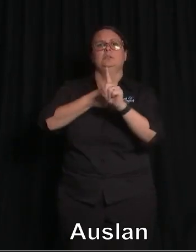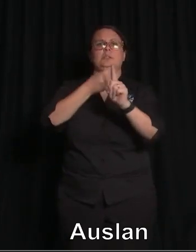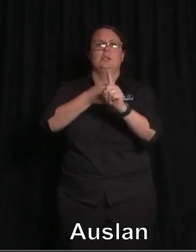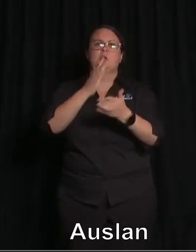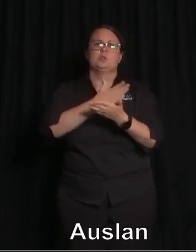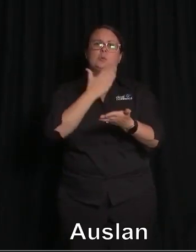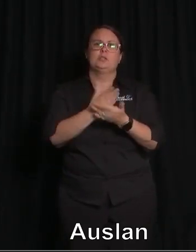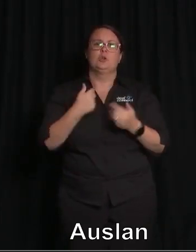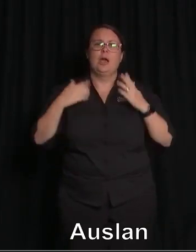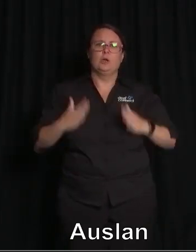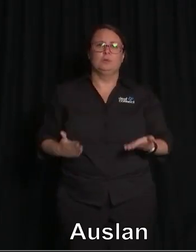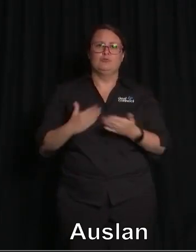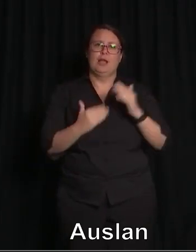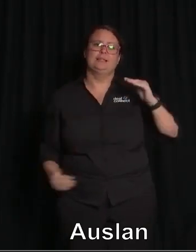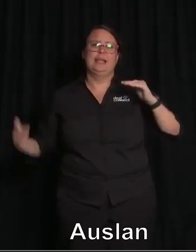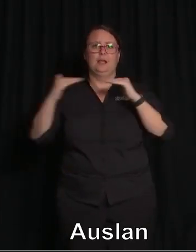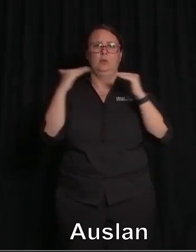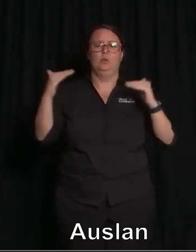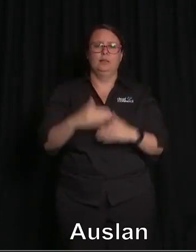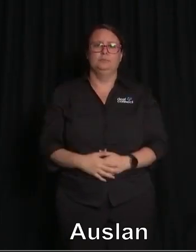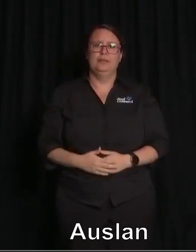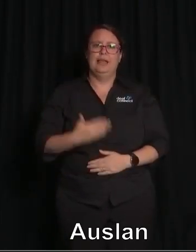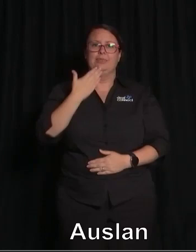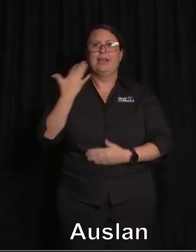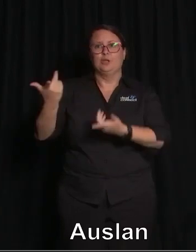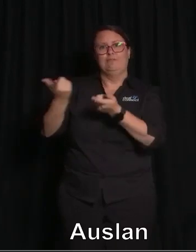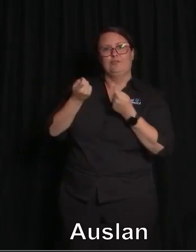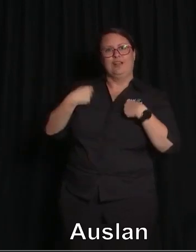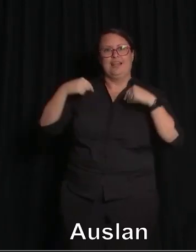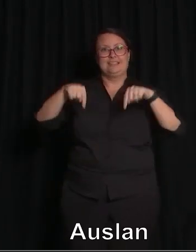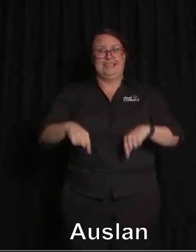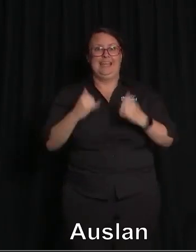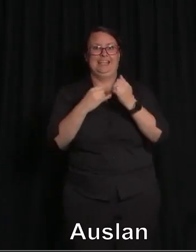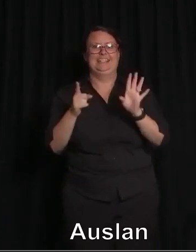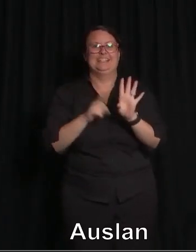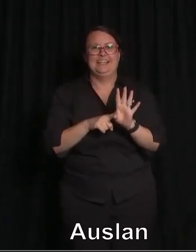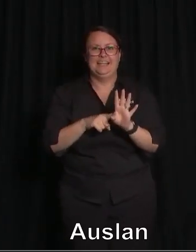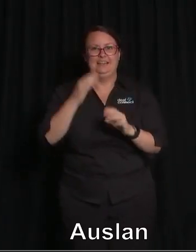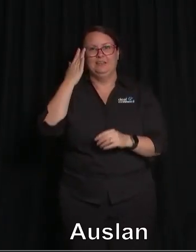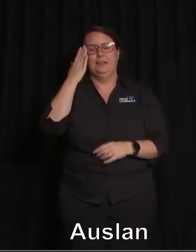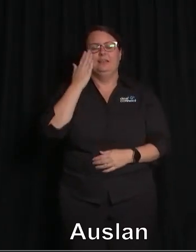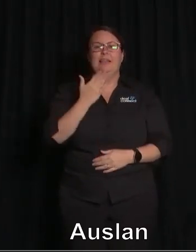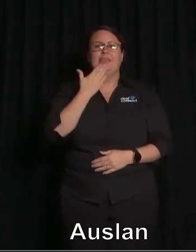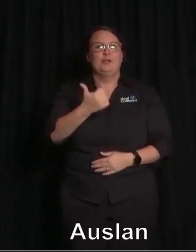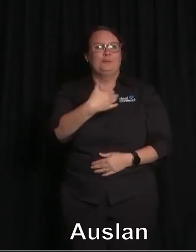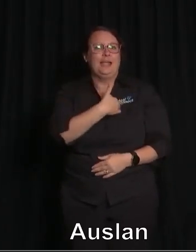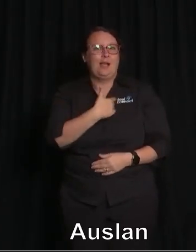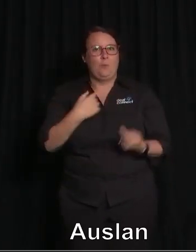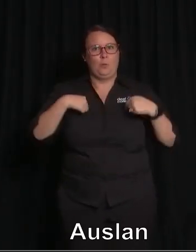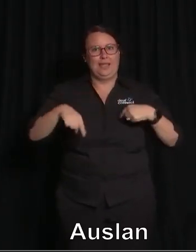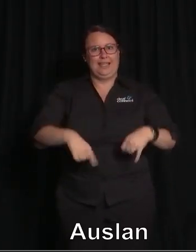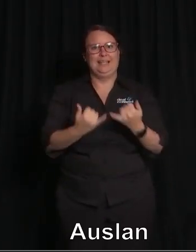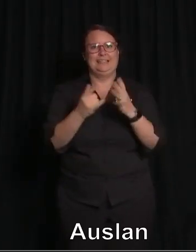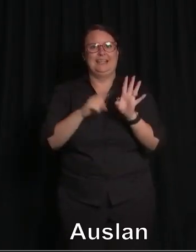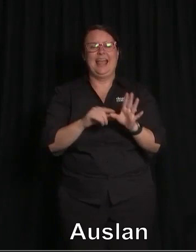world. Thank you all for your hospitality while we have been here in Sydney. We welcome you all with open